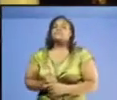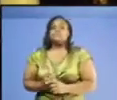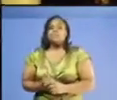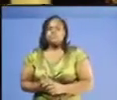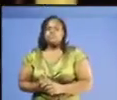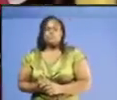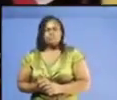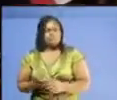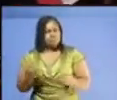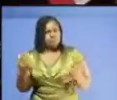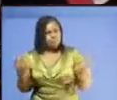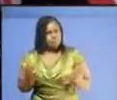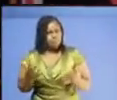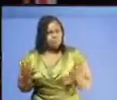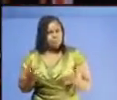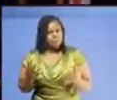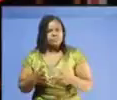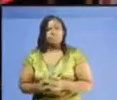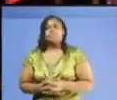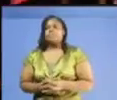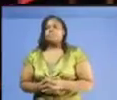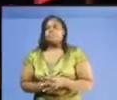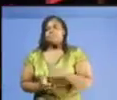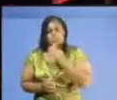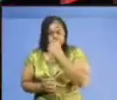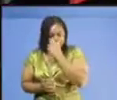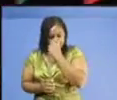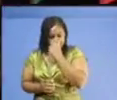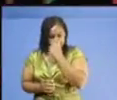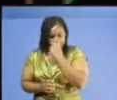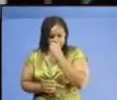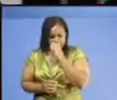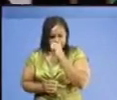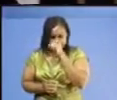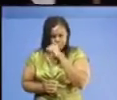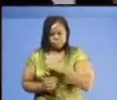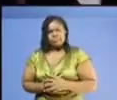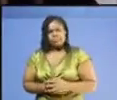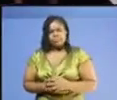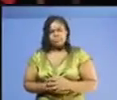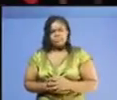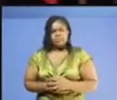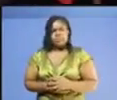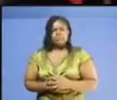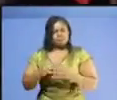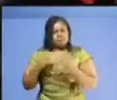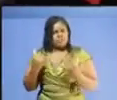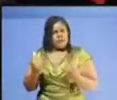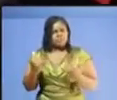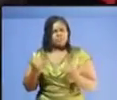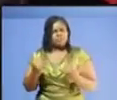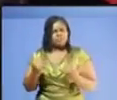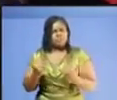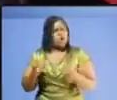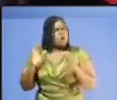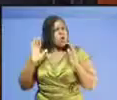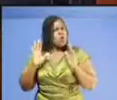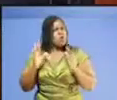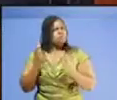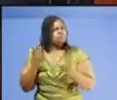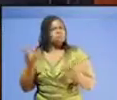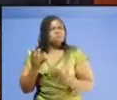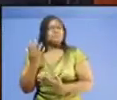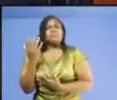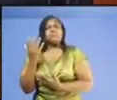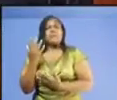Wouldn't it be wonderful if when we exited 2020, when we got